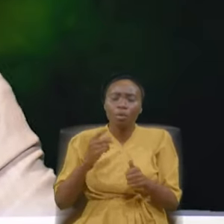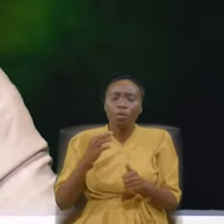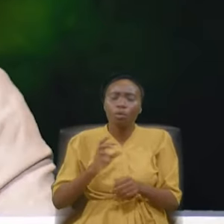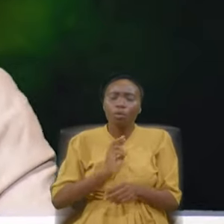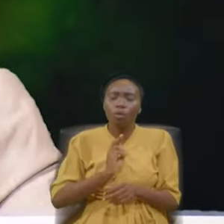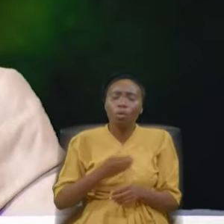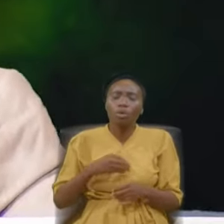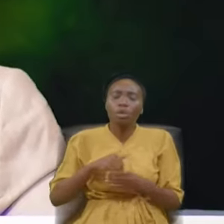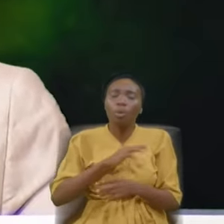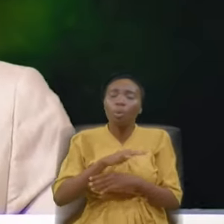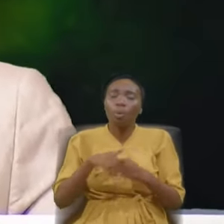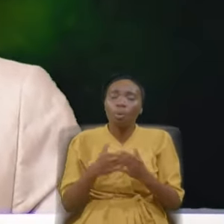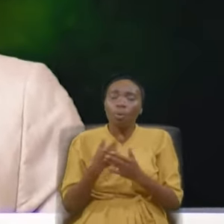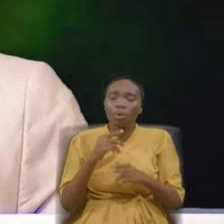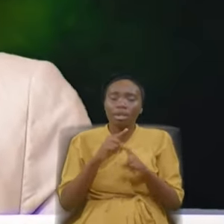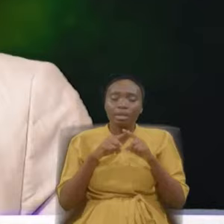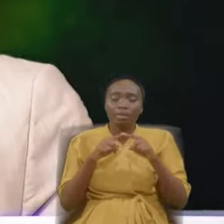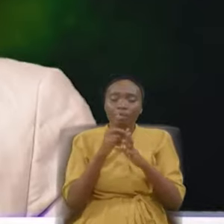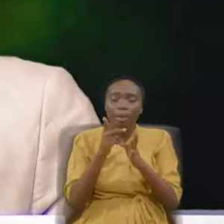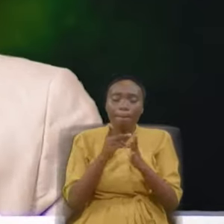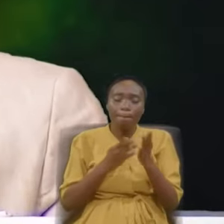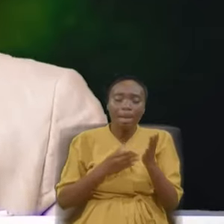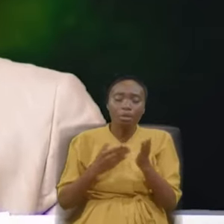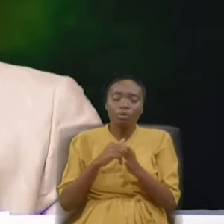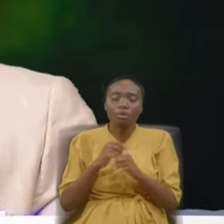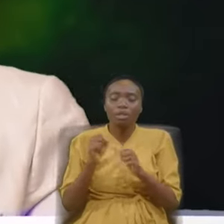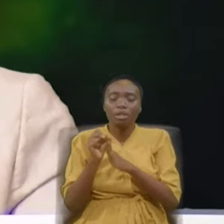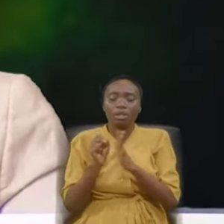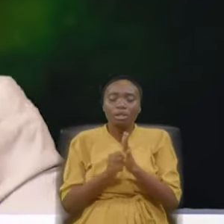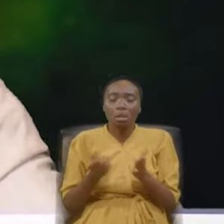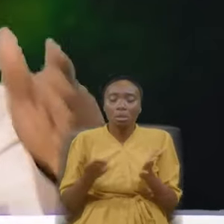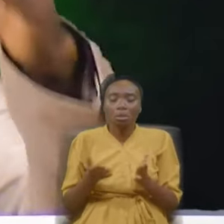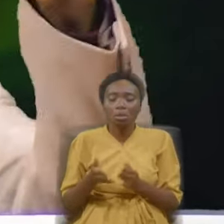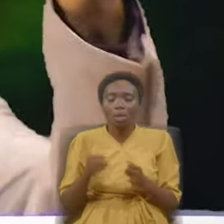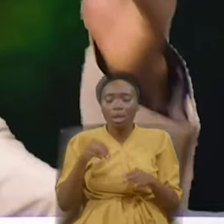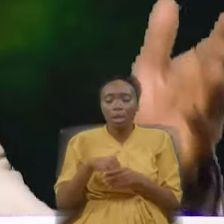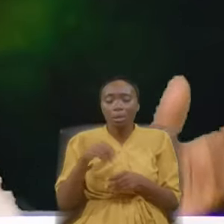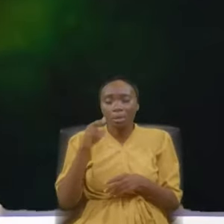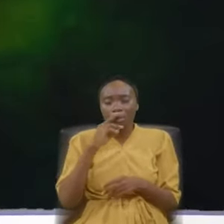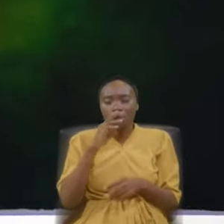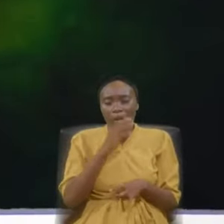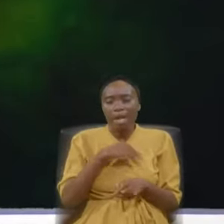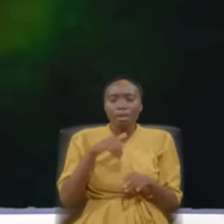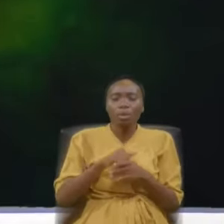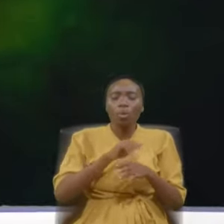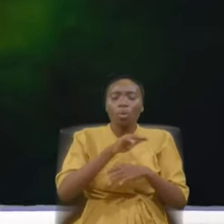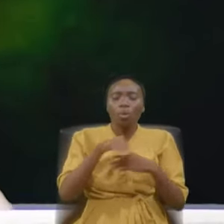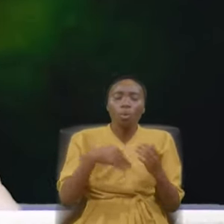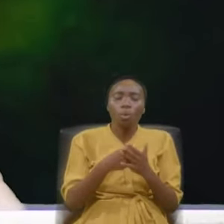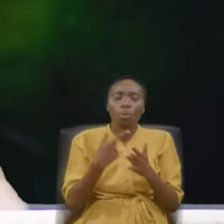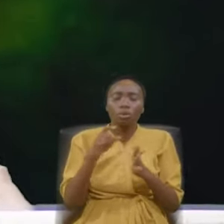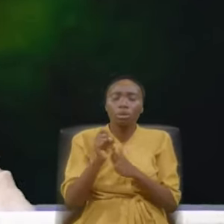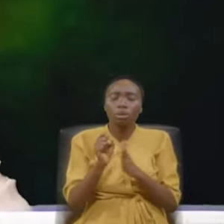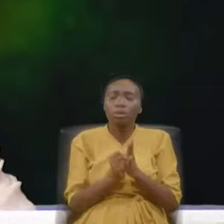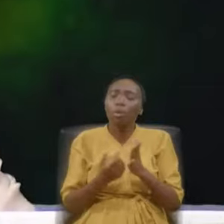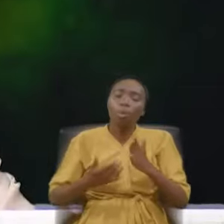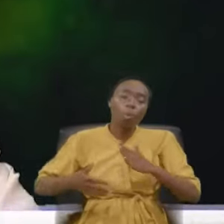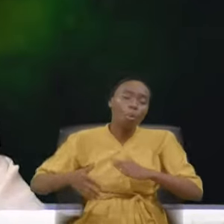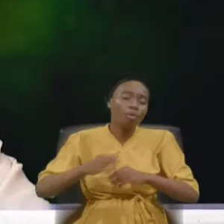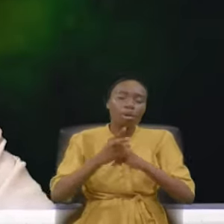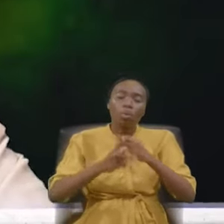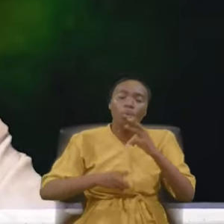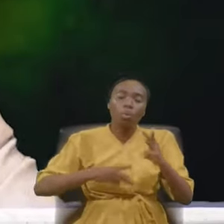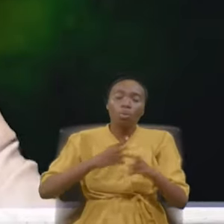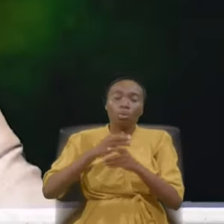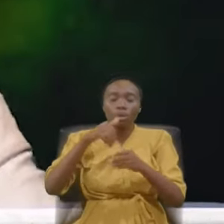the various parts of the state, here in Nigeria, and in all the states all over the world in Jesus'